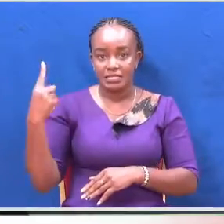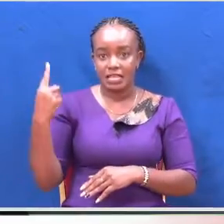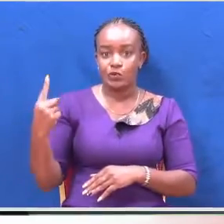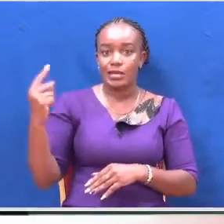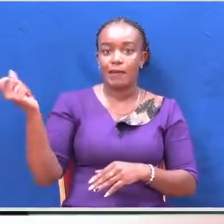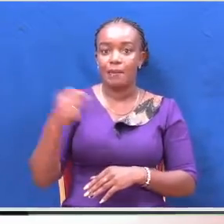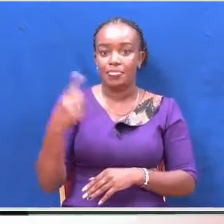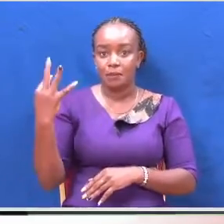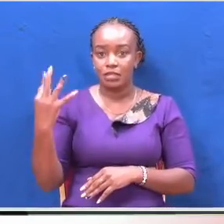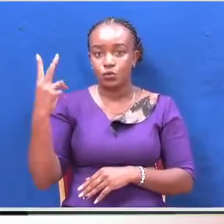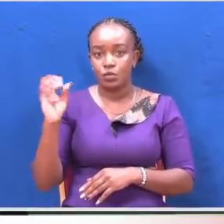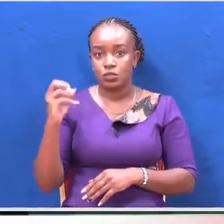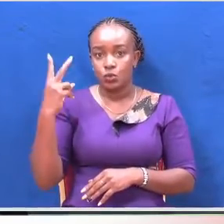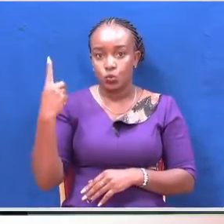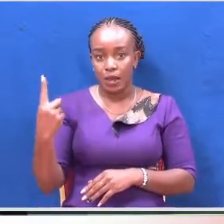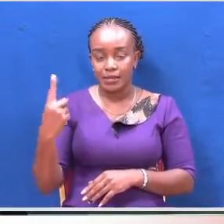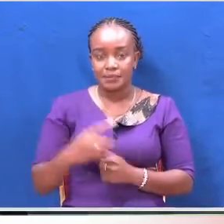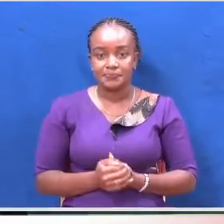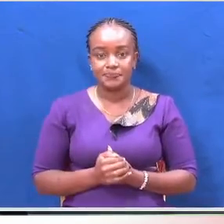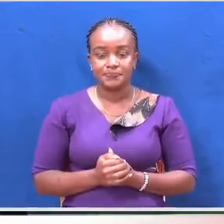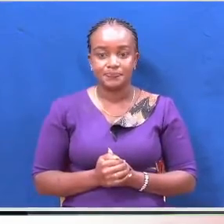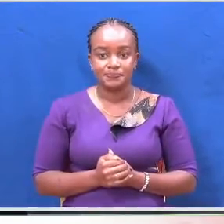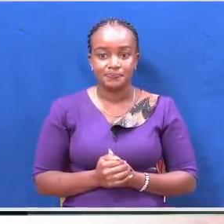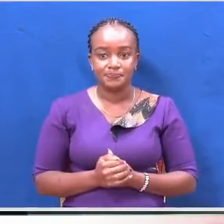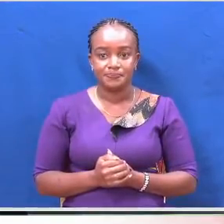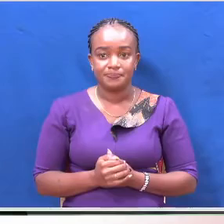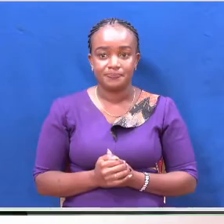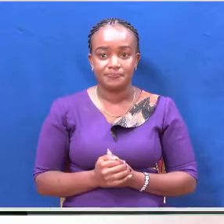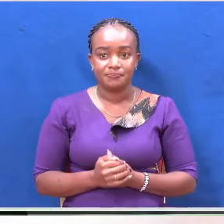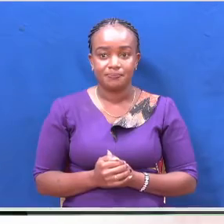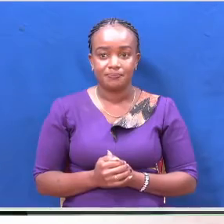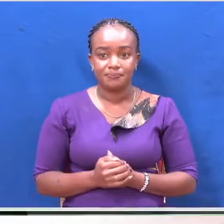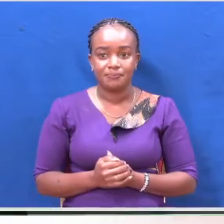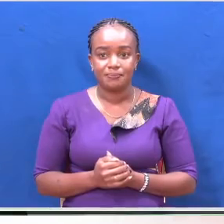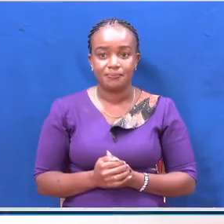2021. Sharon Baranga, TV 47.